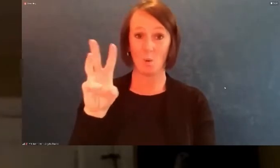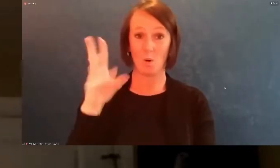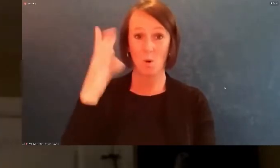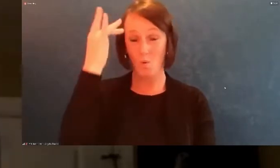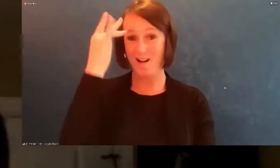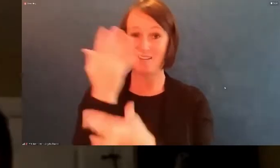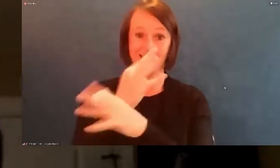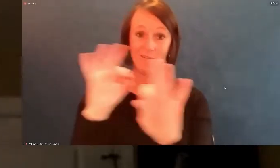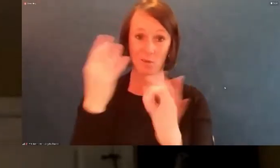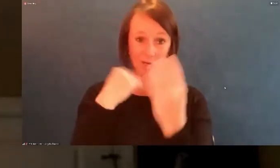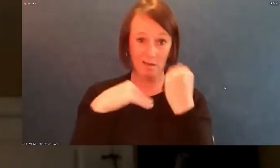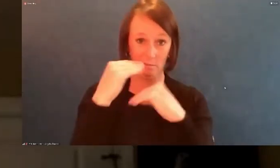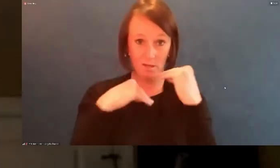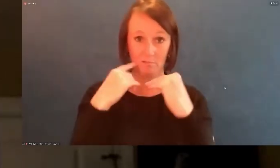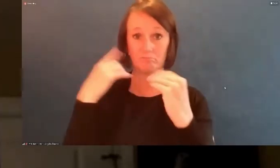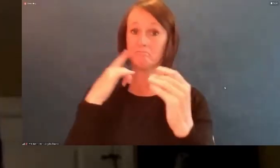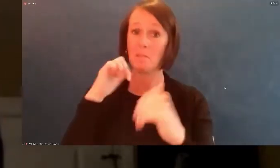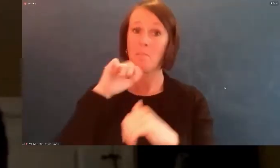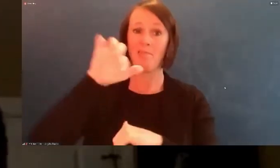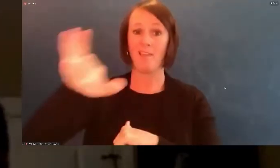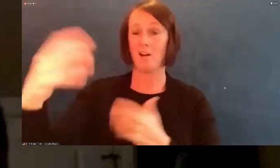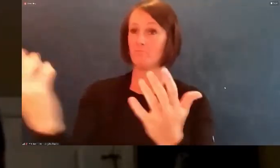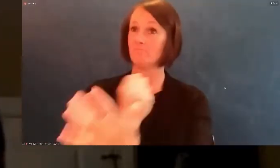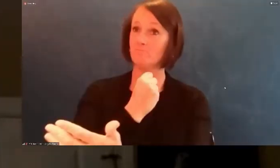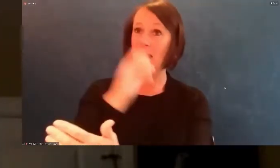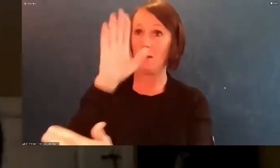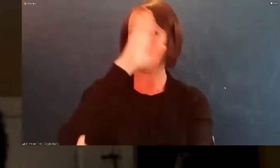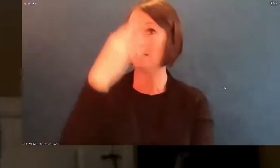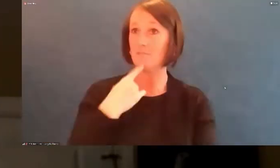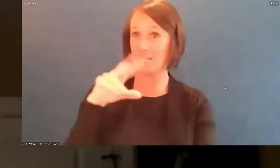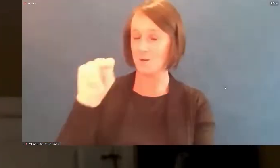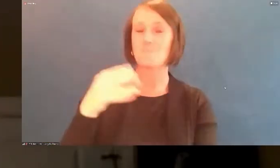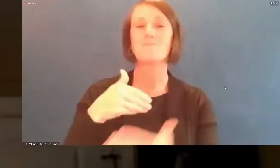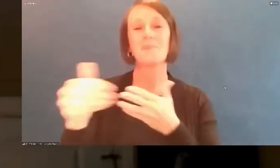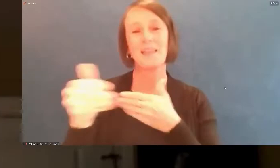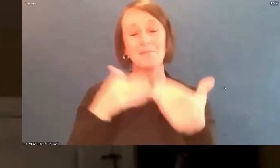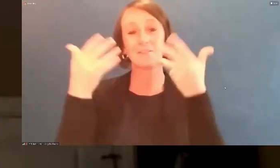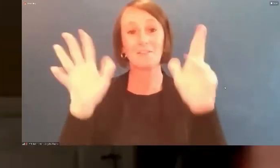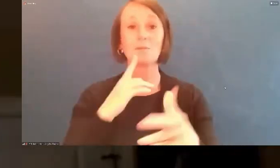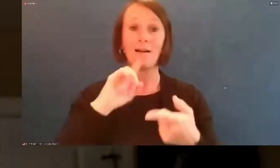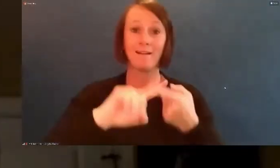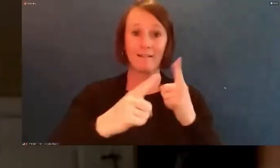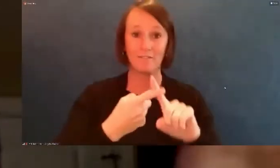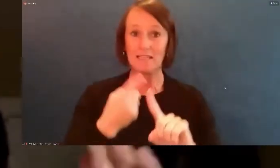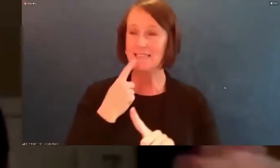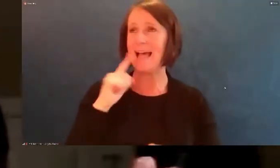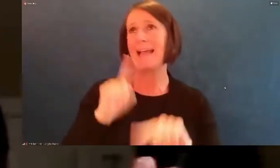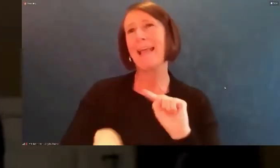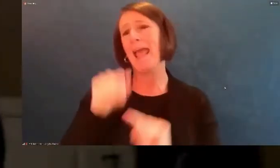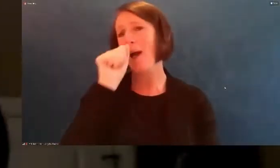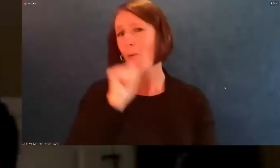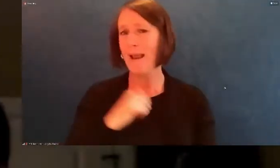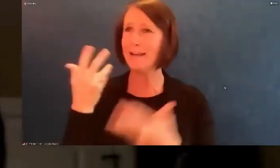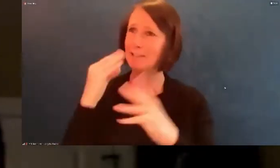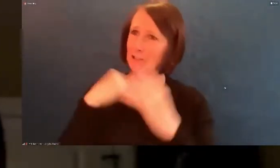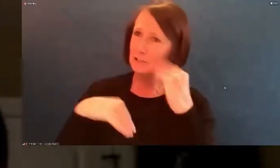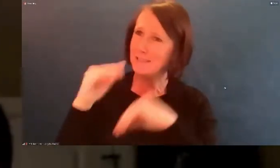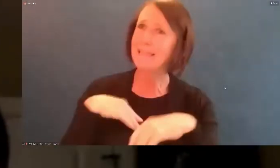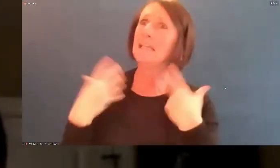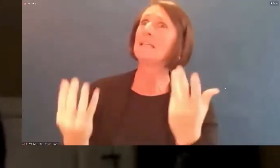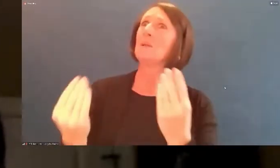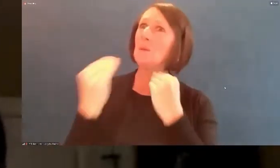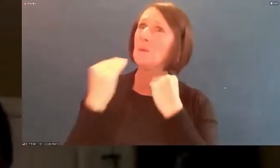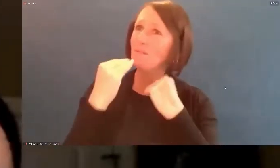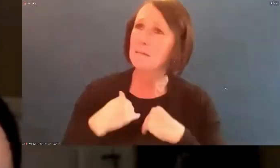Eh? Anyways, so after we were done, Katrina said, okay, I can't wait another second. You fed